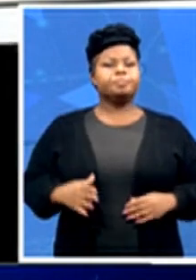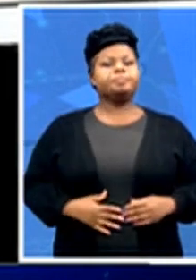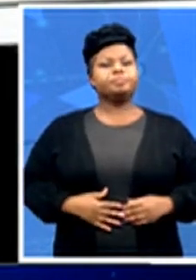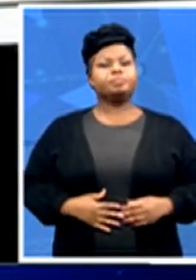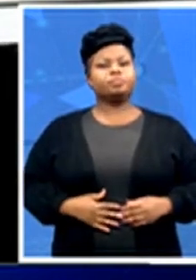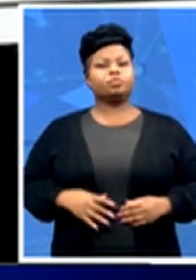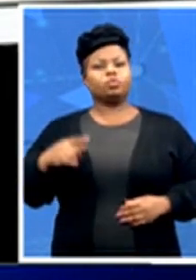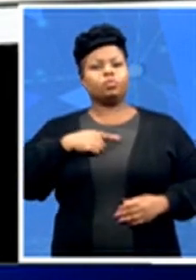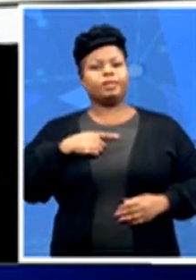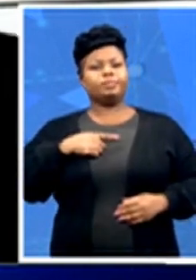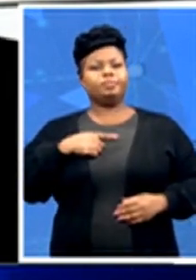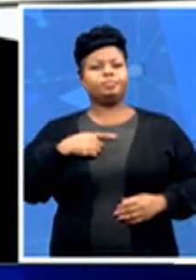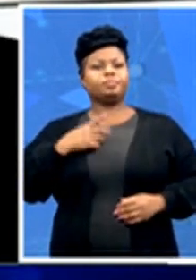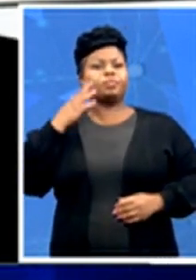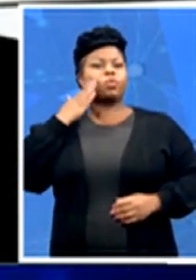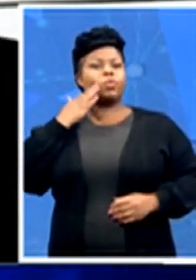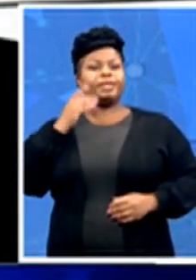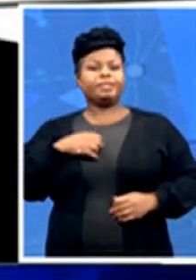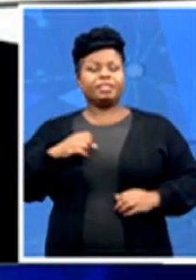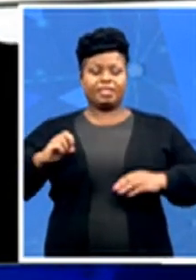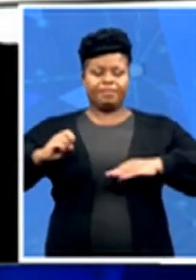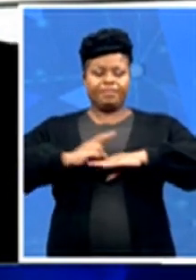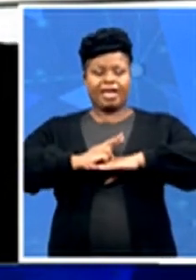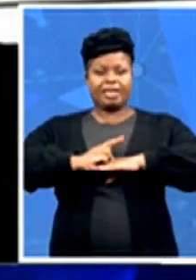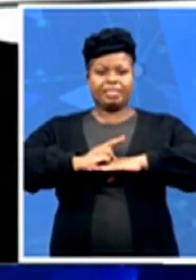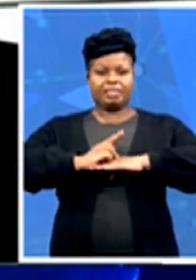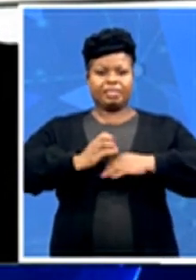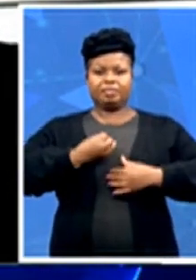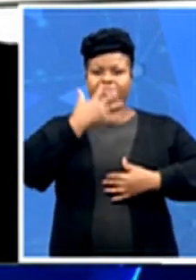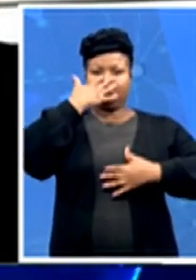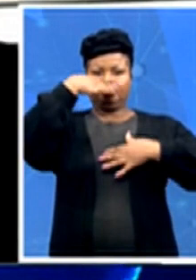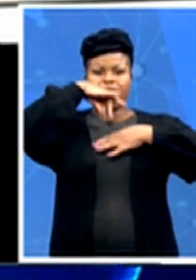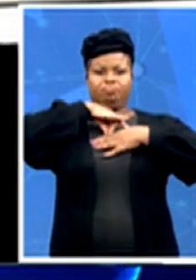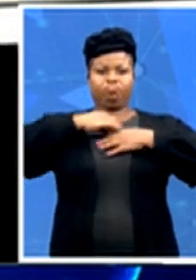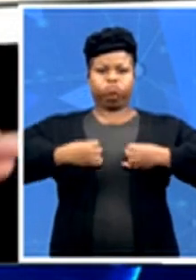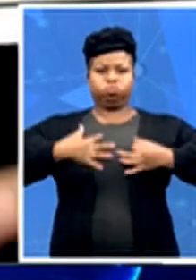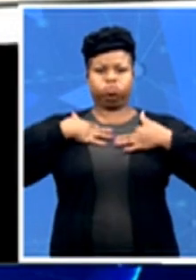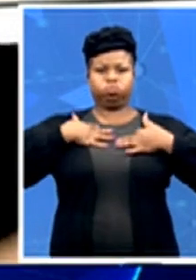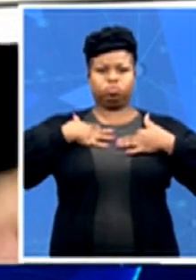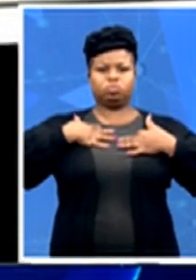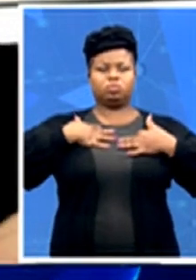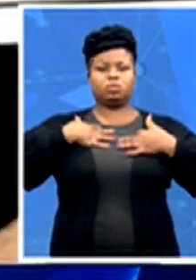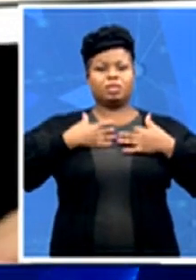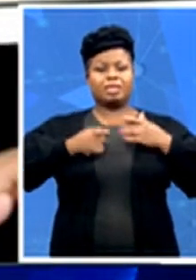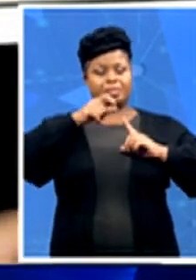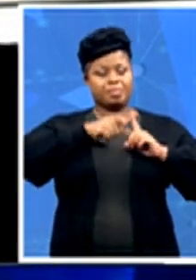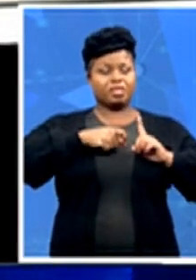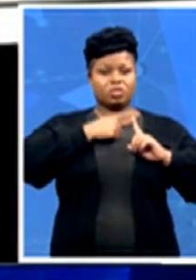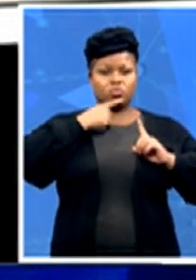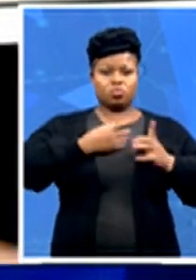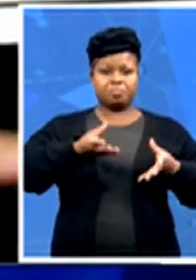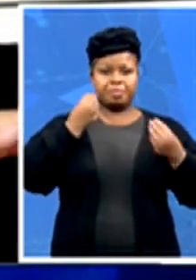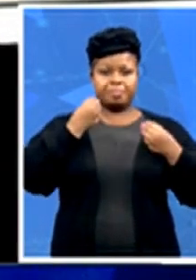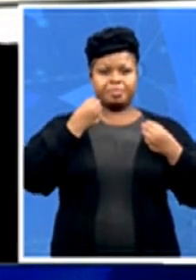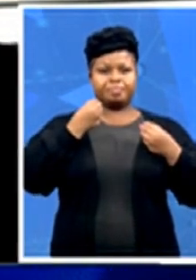of virus a person who's getting infected comes across in the previous